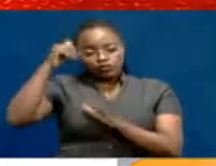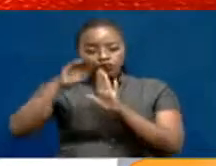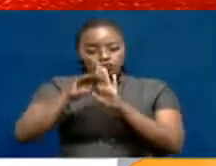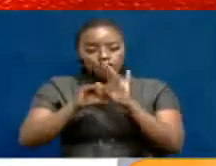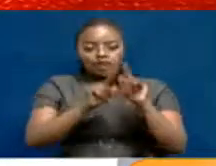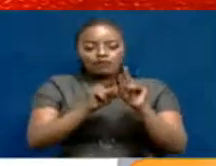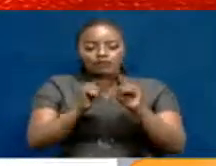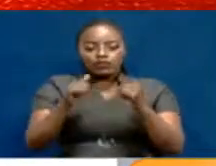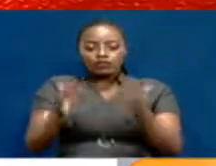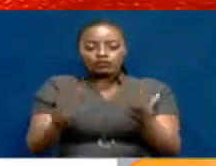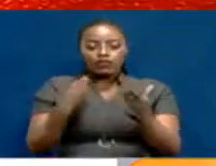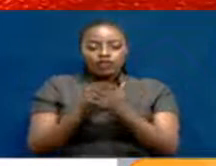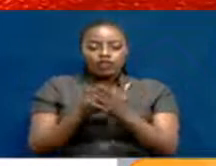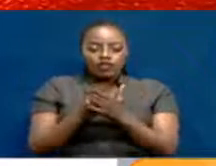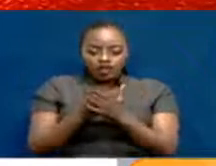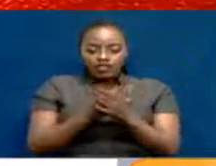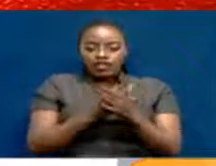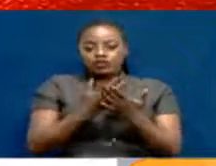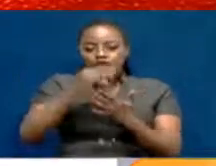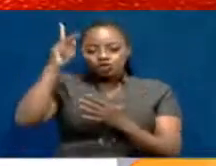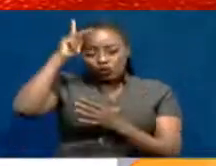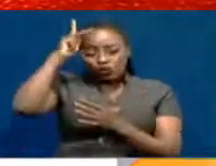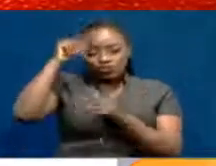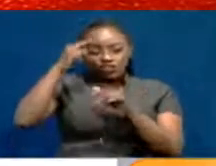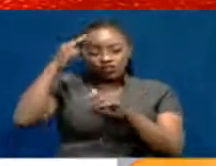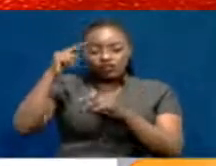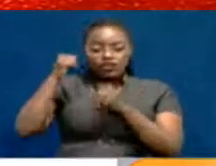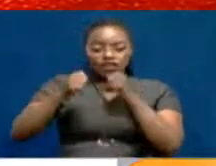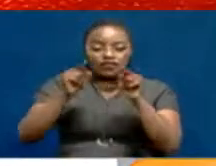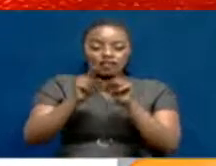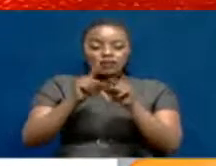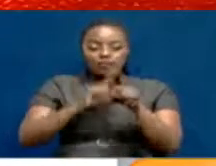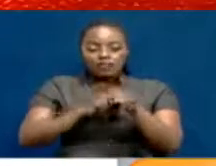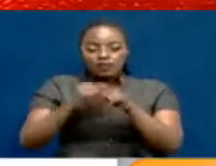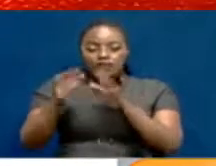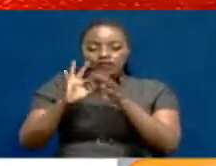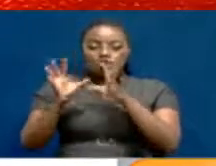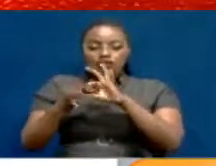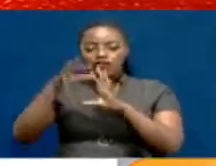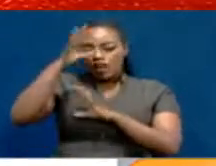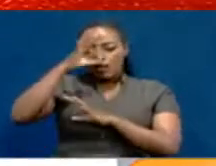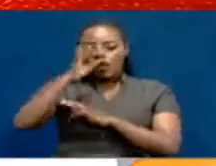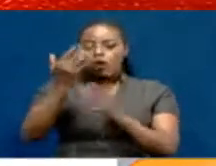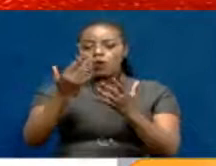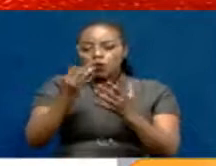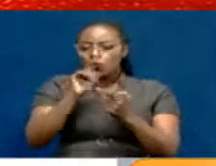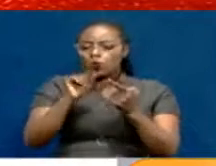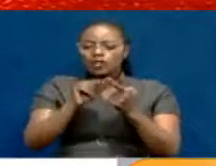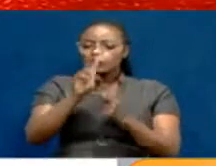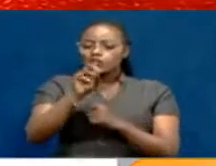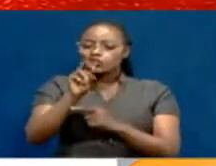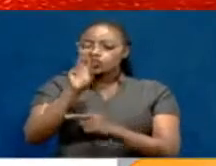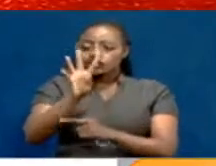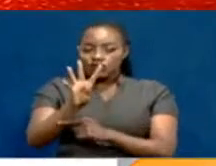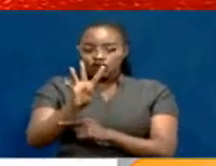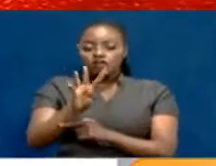that seeks to boost the financial muscle of athletes as they gear towards the Olympic Games in Paris in 2024.